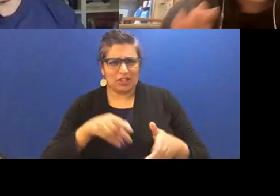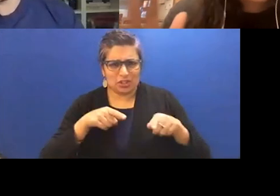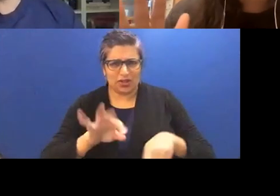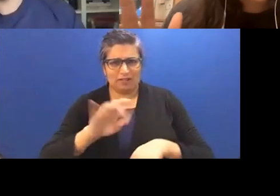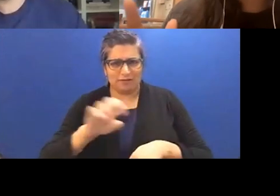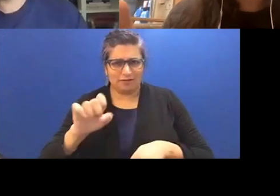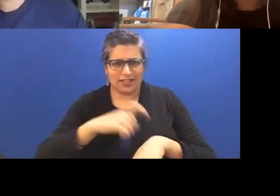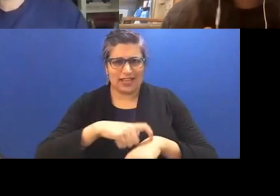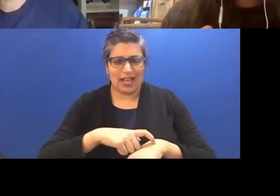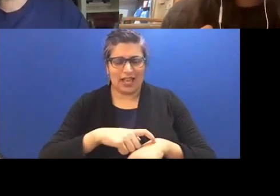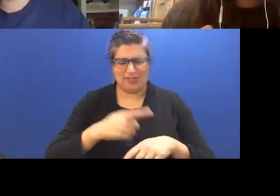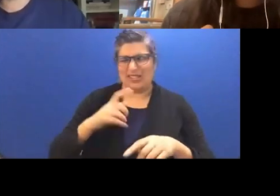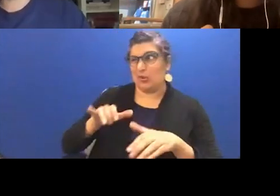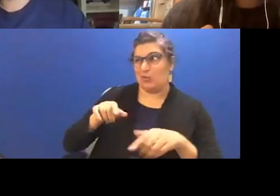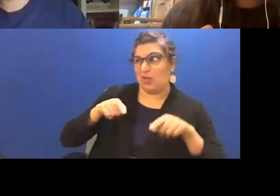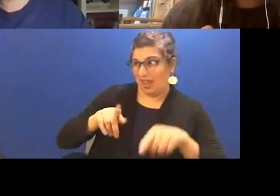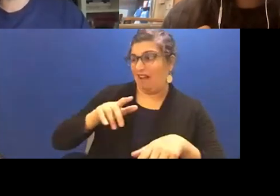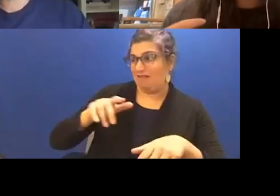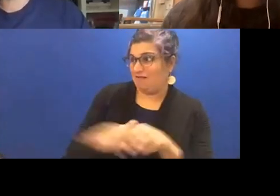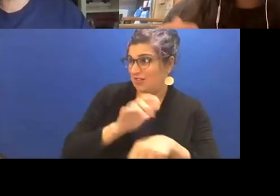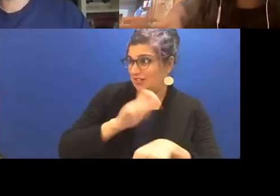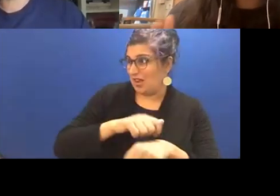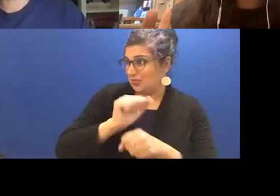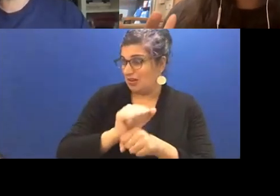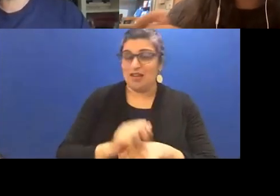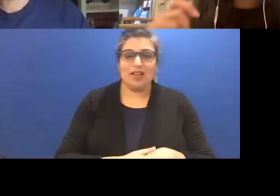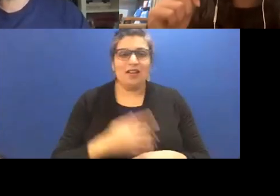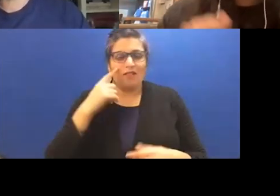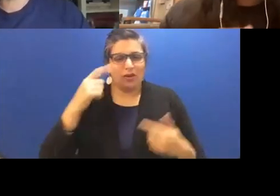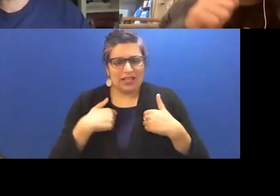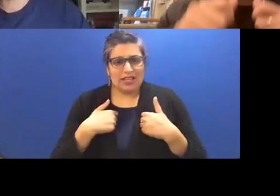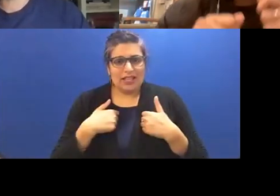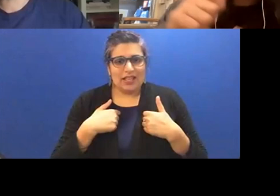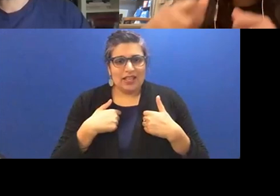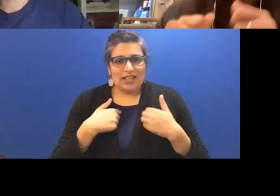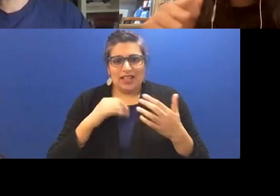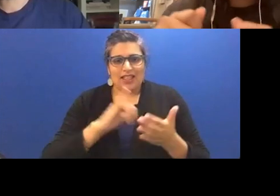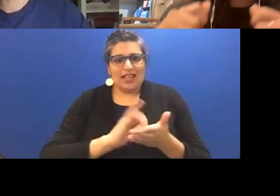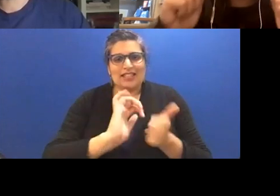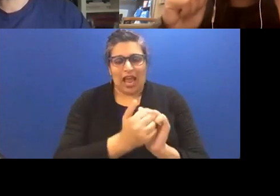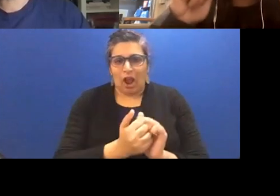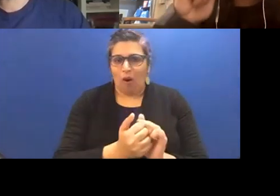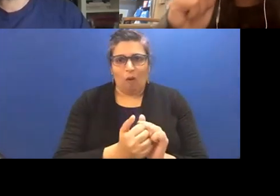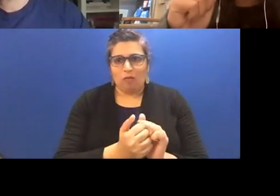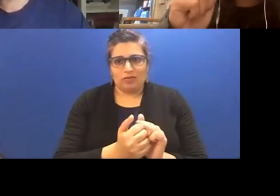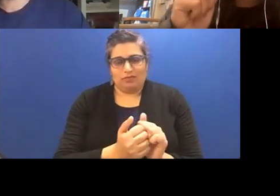was doing this while I had a full-time job. And I think, you know, for me, that's kind of how I built that, which is